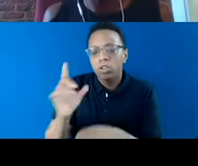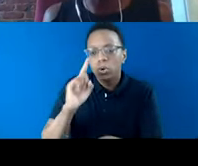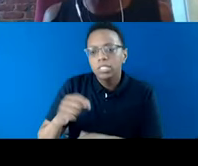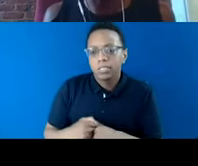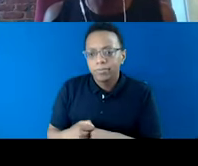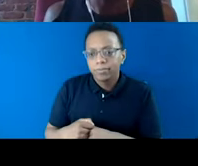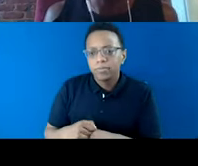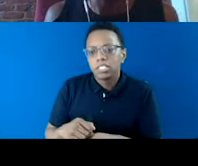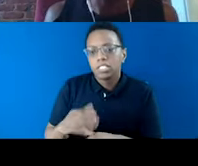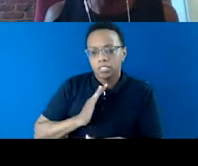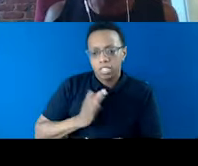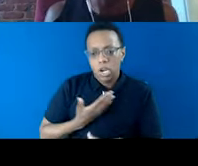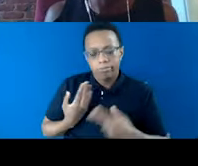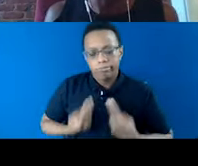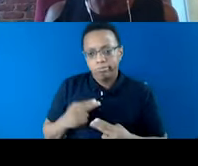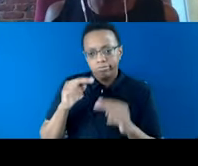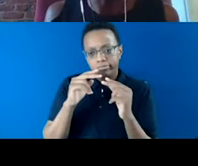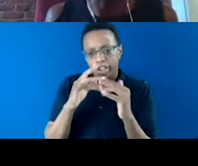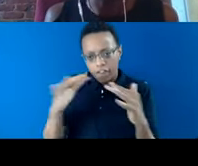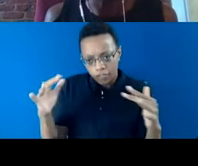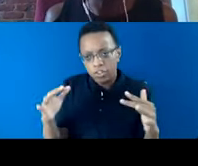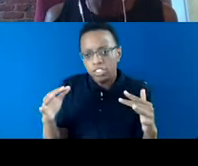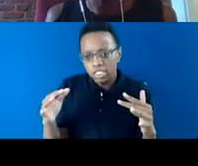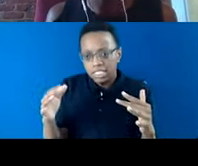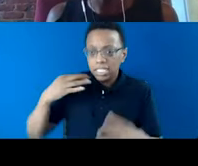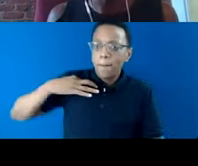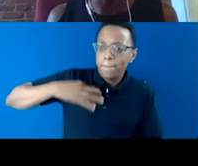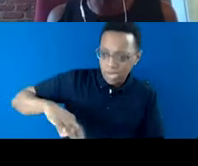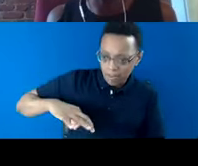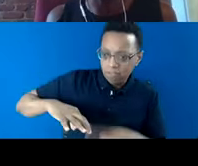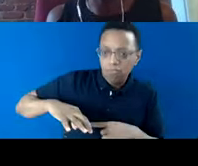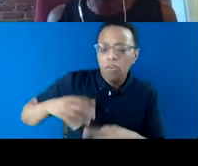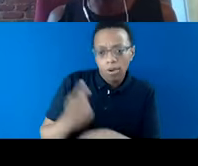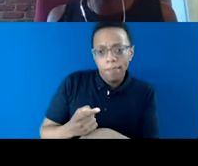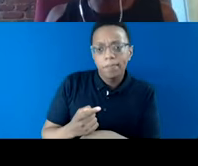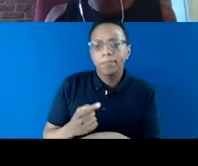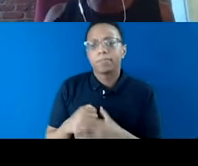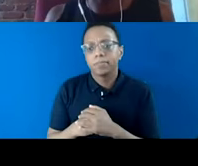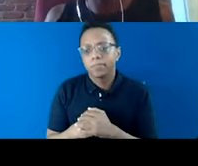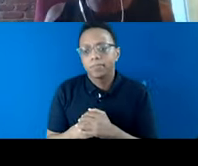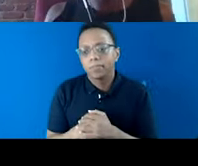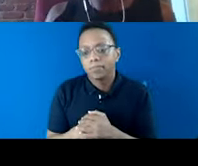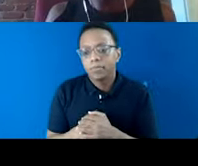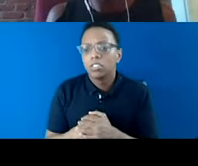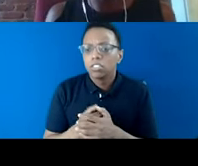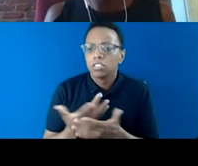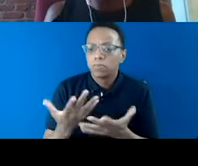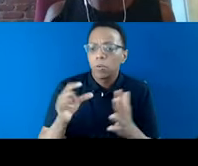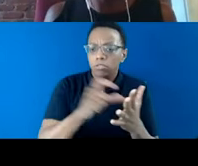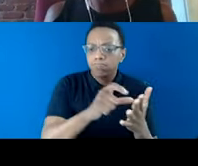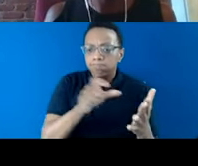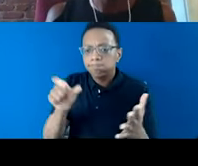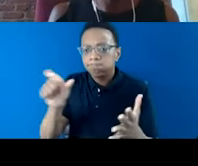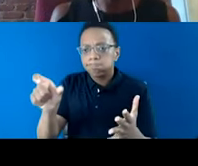of our species is an asset, you know? And so there are a couple that I want to pull out and name for us. And